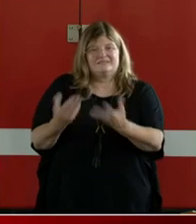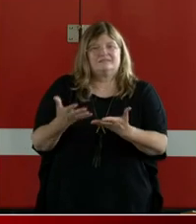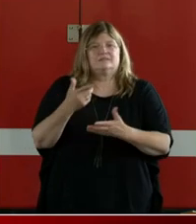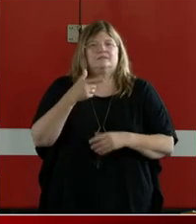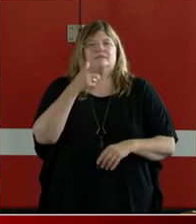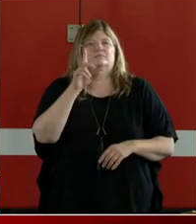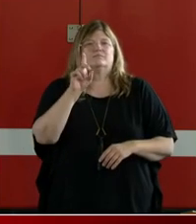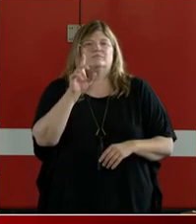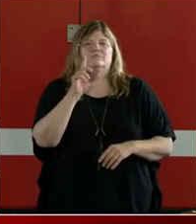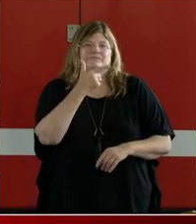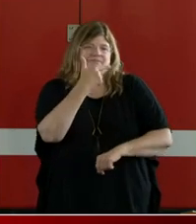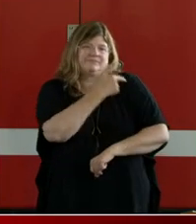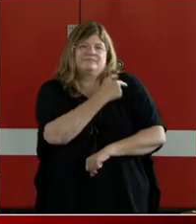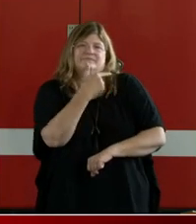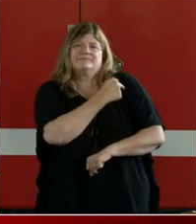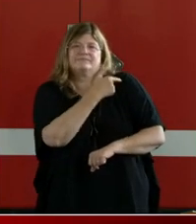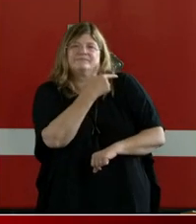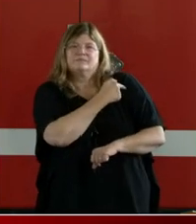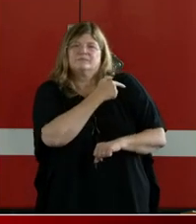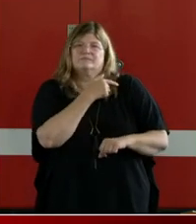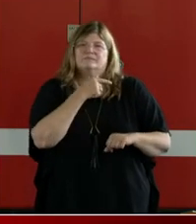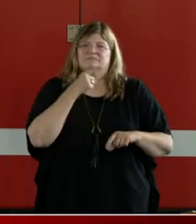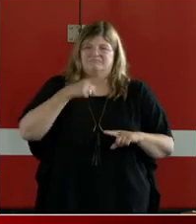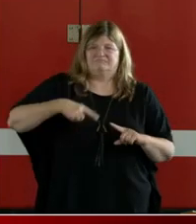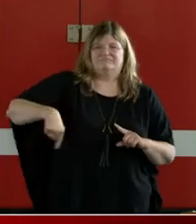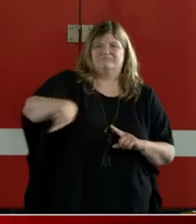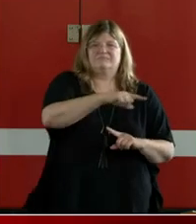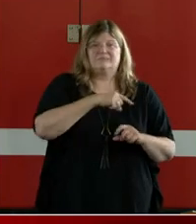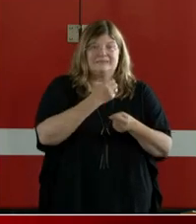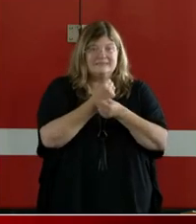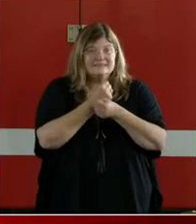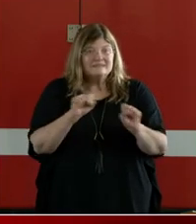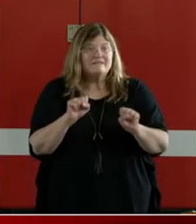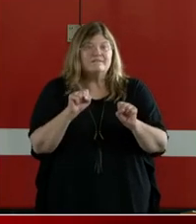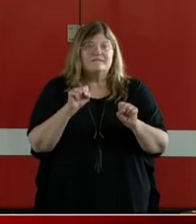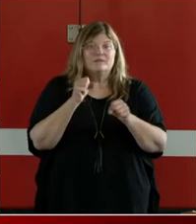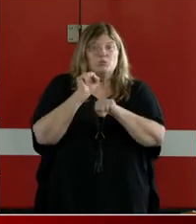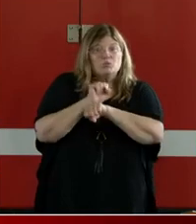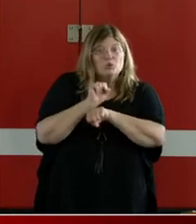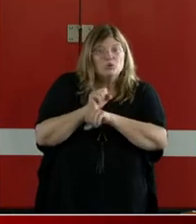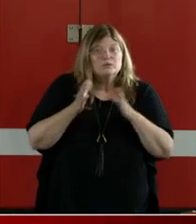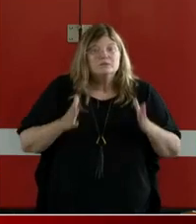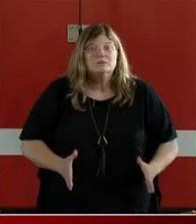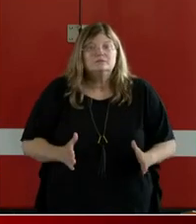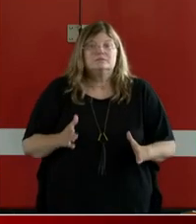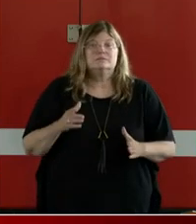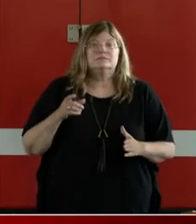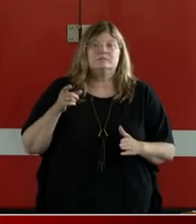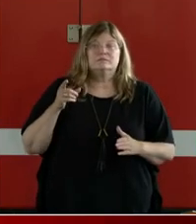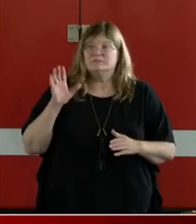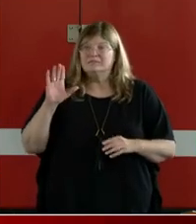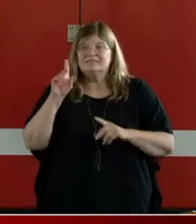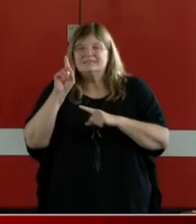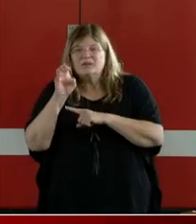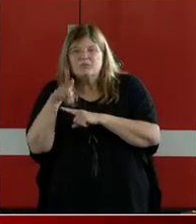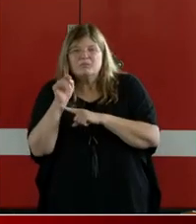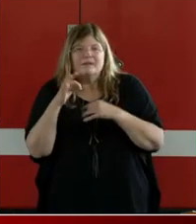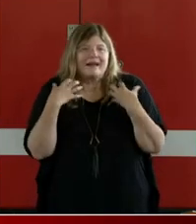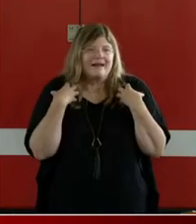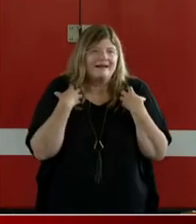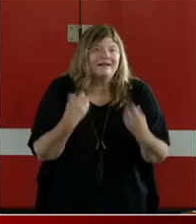frontline workers and first responders. Is Department of Health, is your administration following that and getting prepared to do